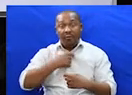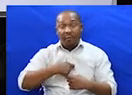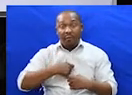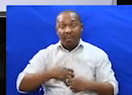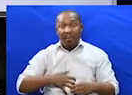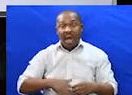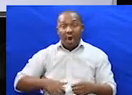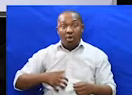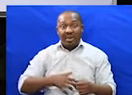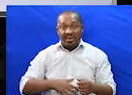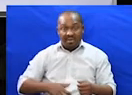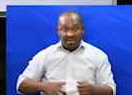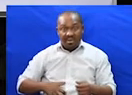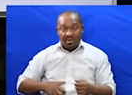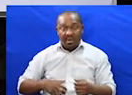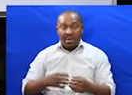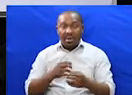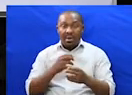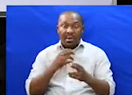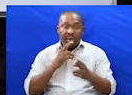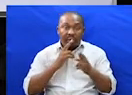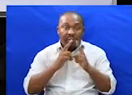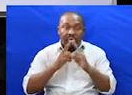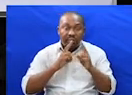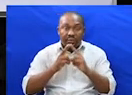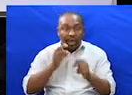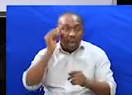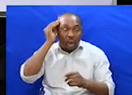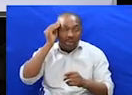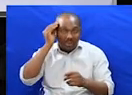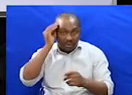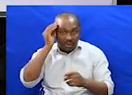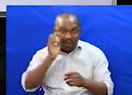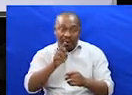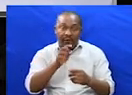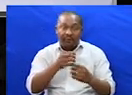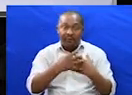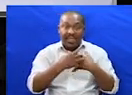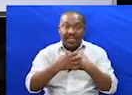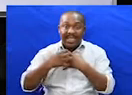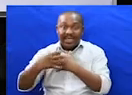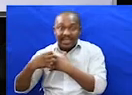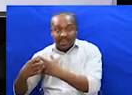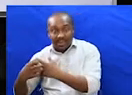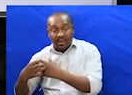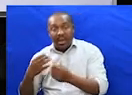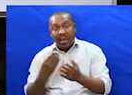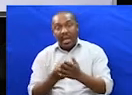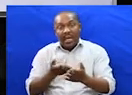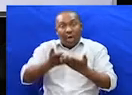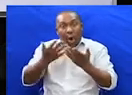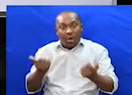concept of genetics and the causes. What were the causes of